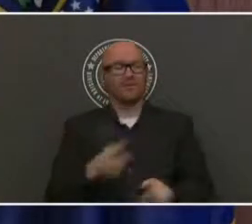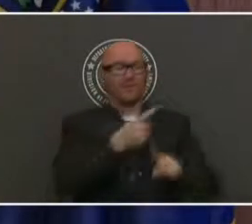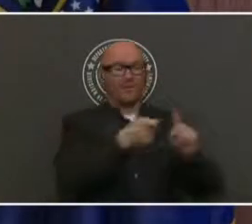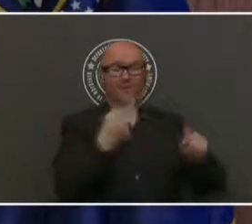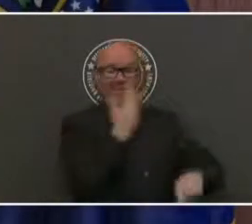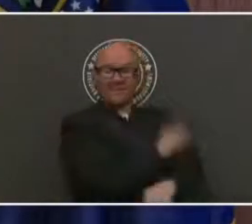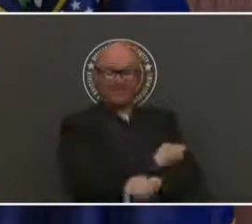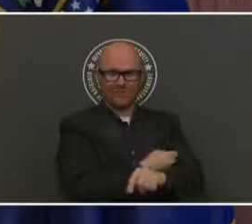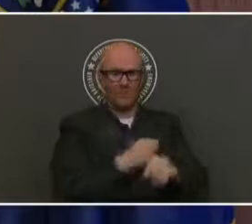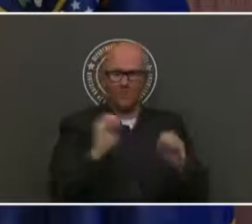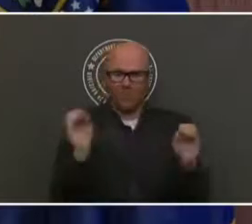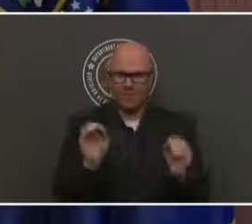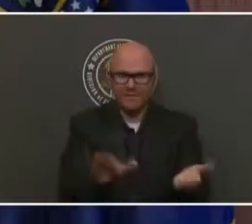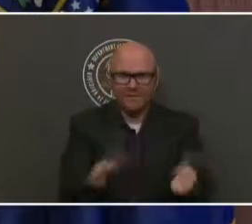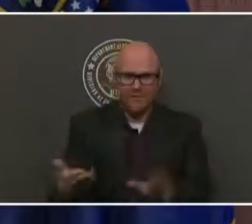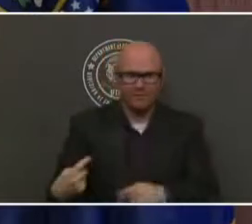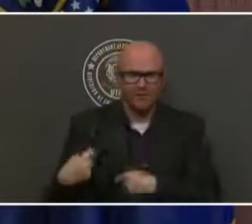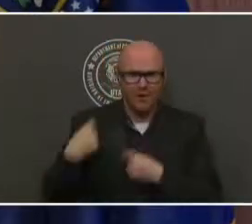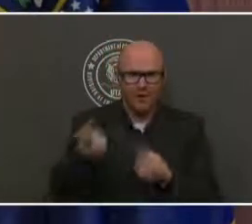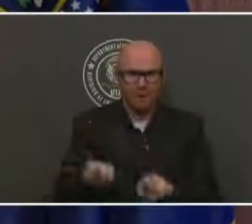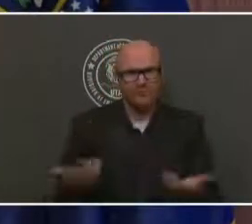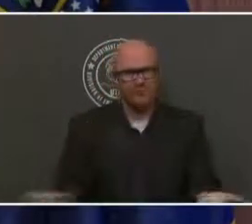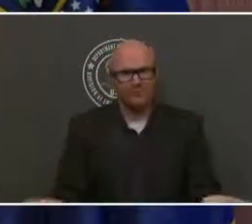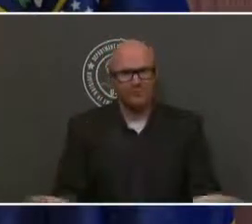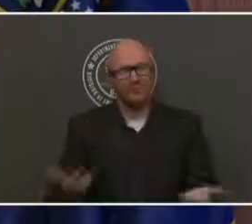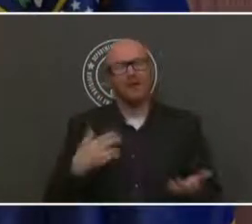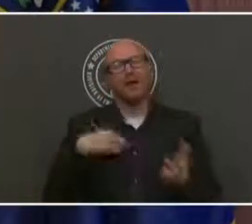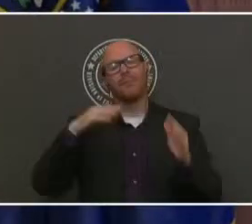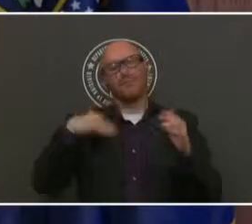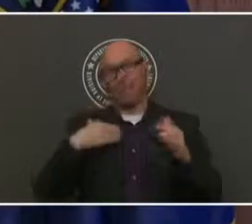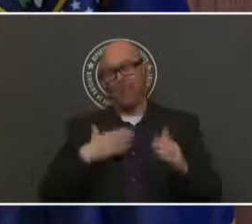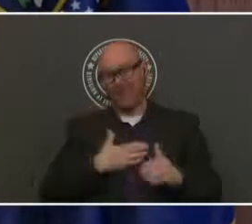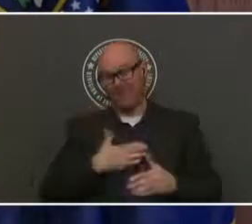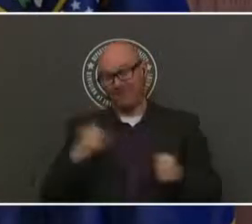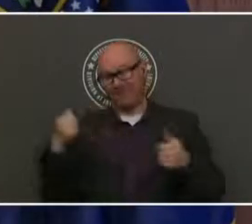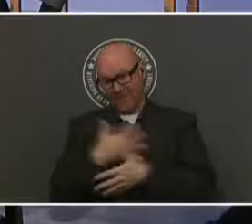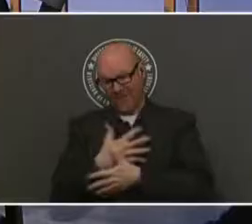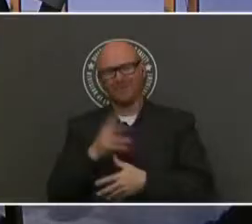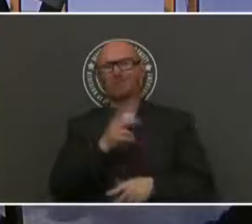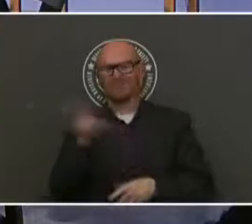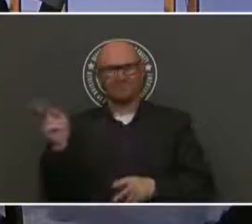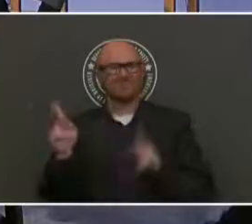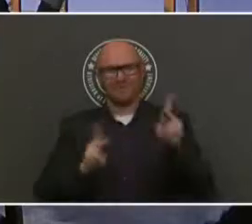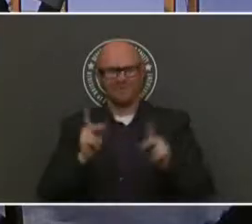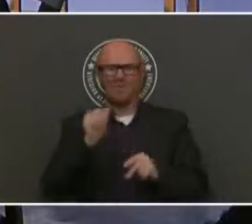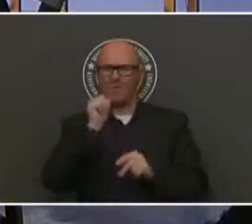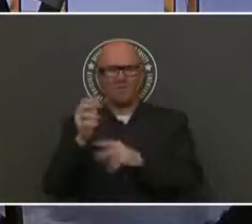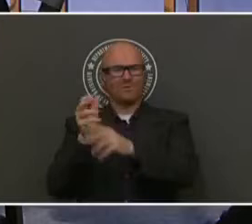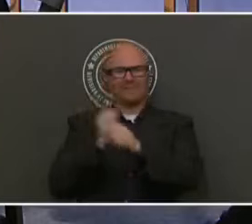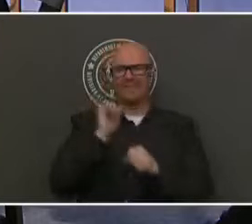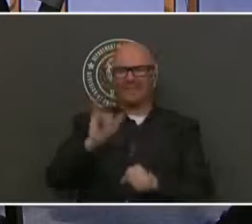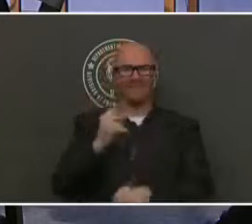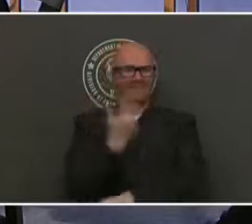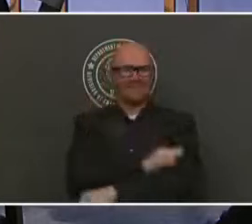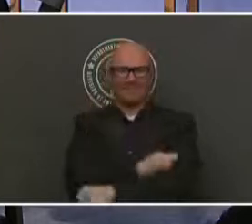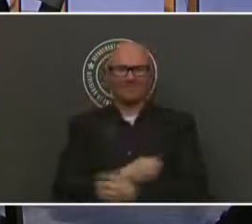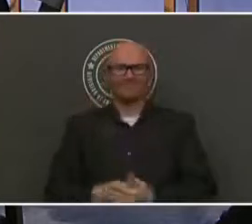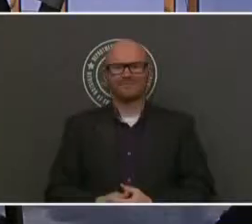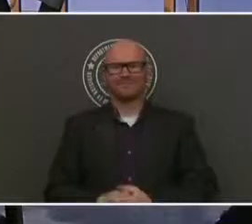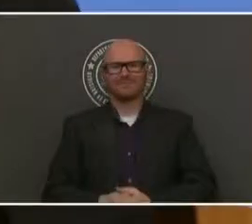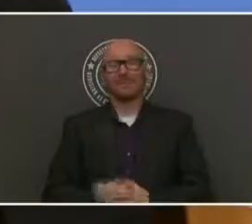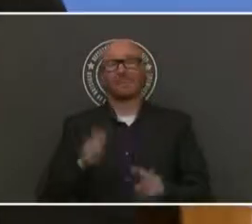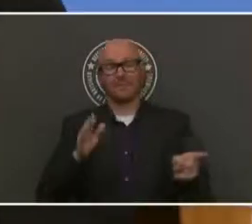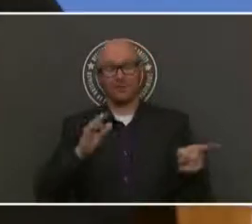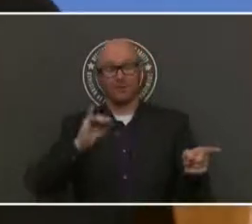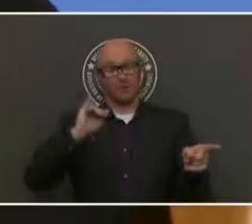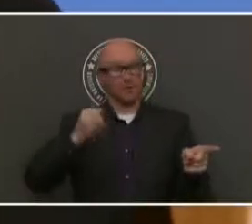cause people to not get vaccinated. May I? Will the Johnson & Johnson pause disrupt the state's